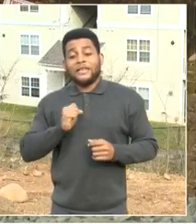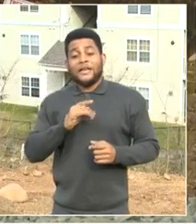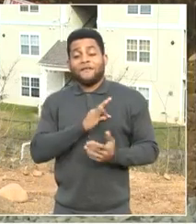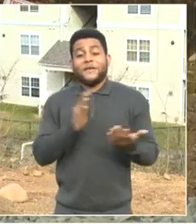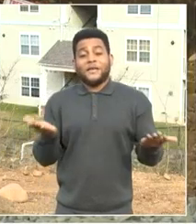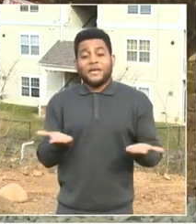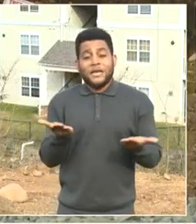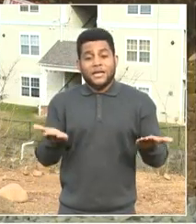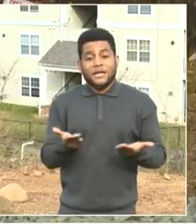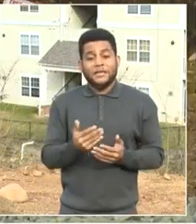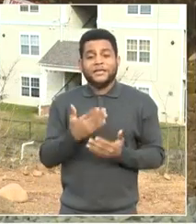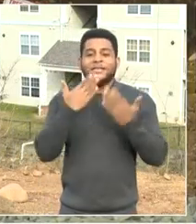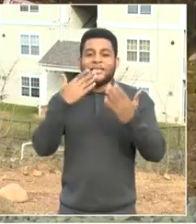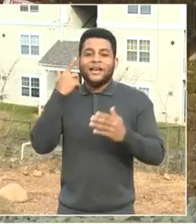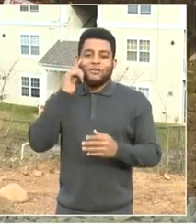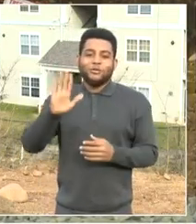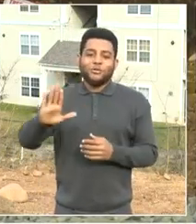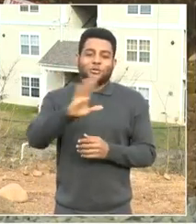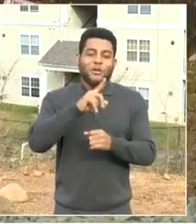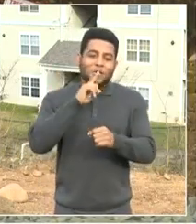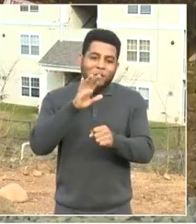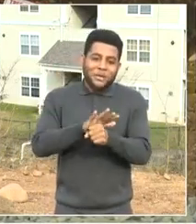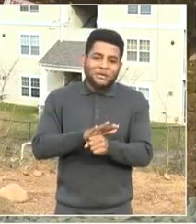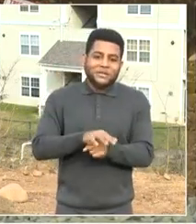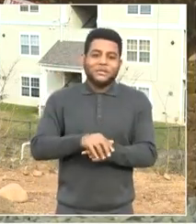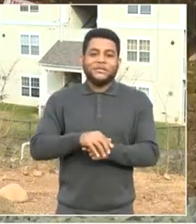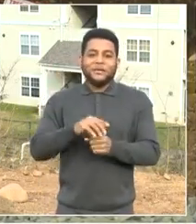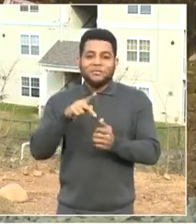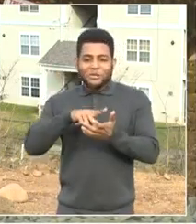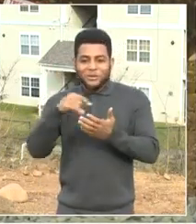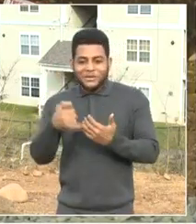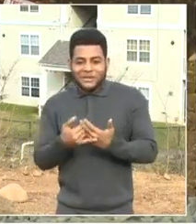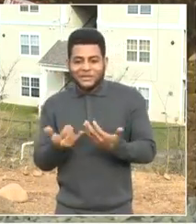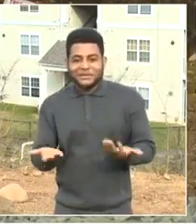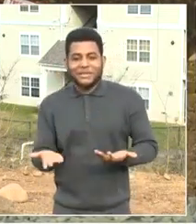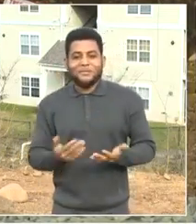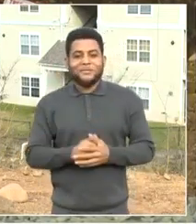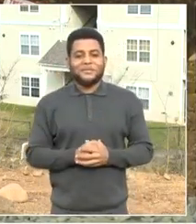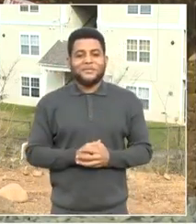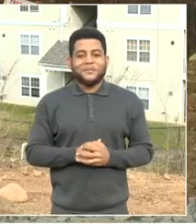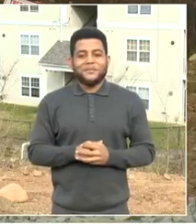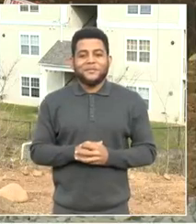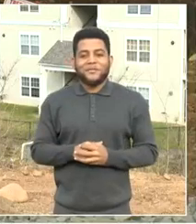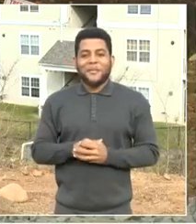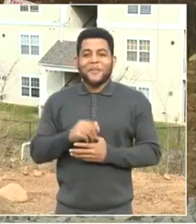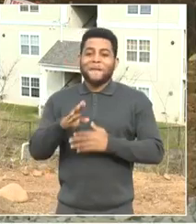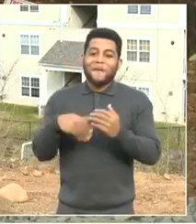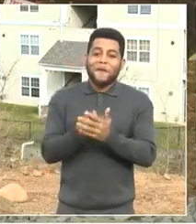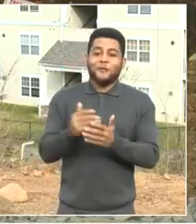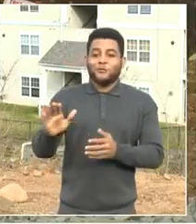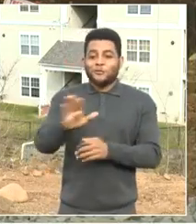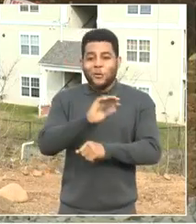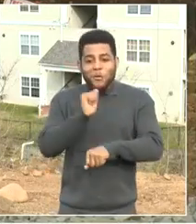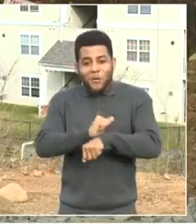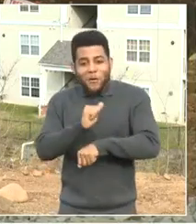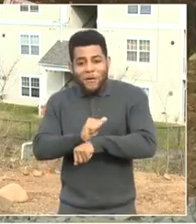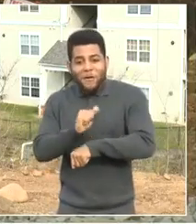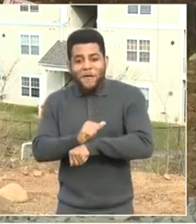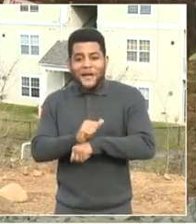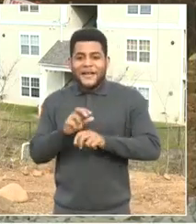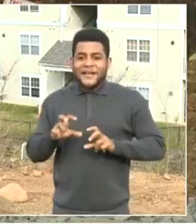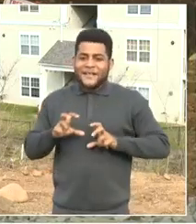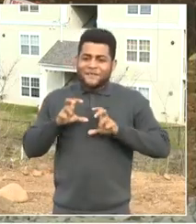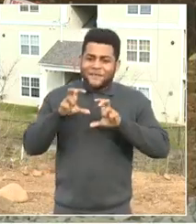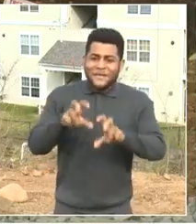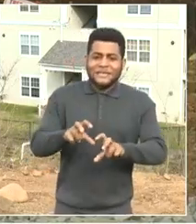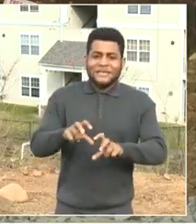your commitment to this project and the tremendous work that all of you have put in. Thank you so